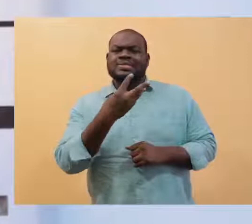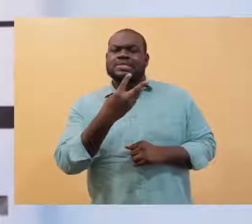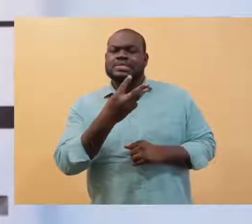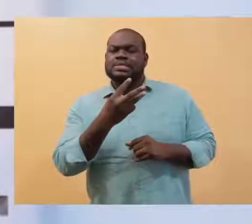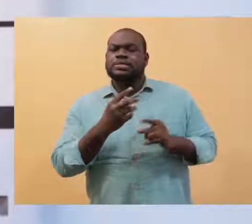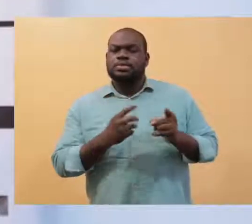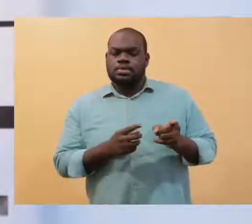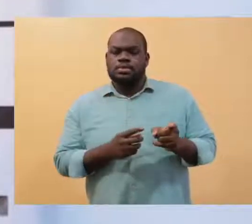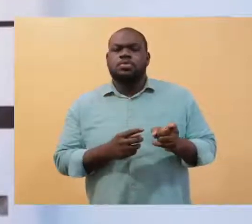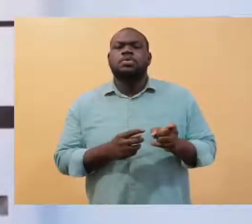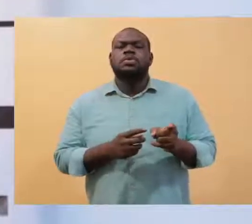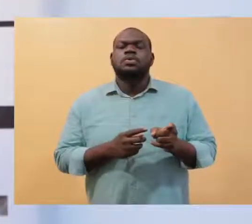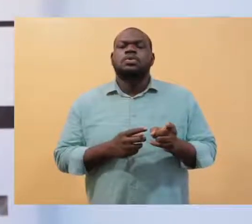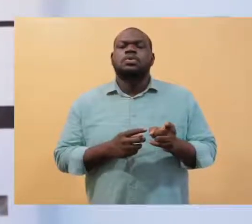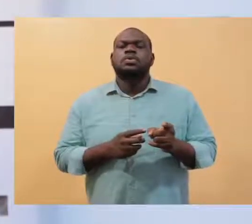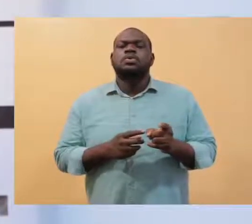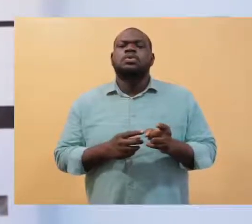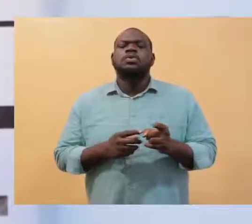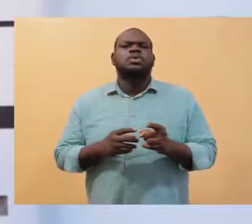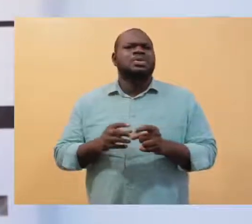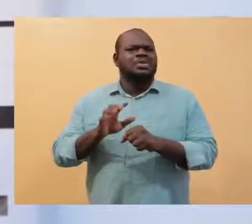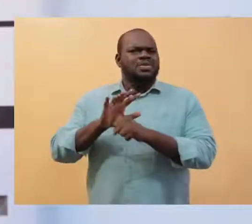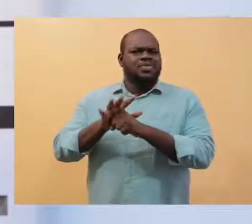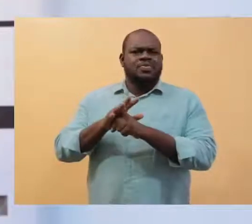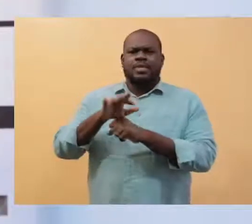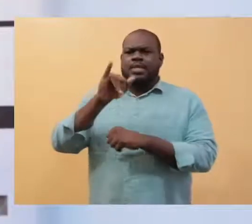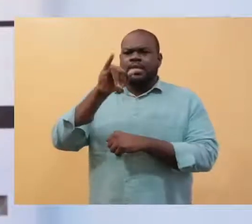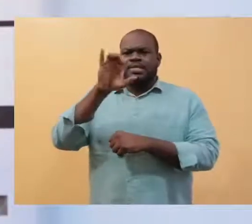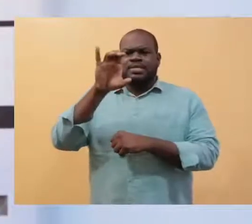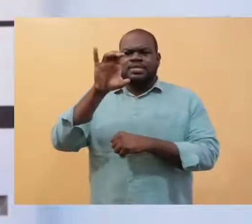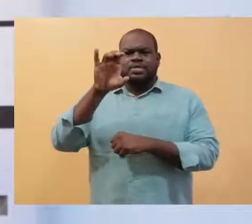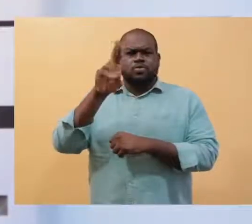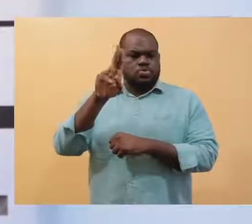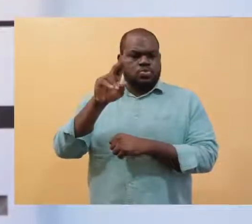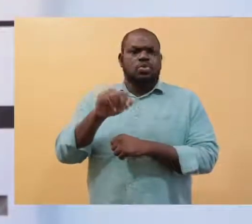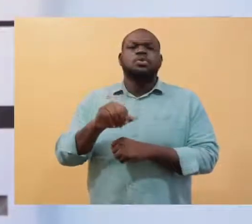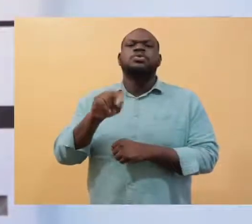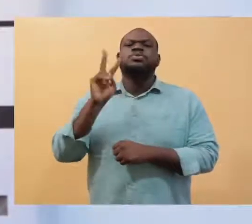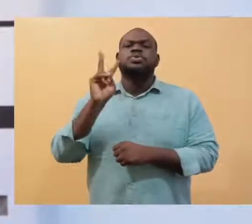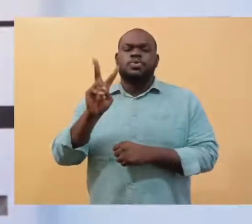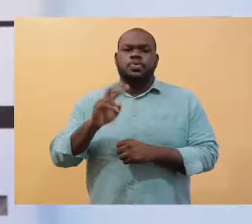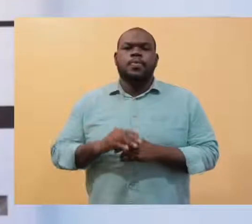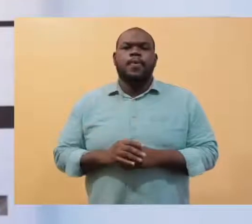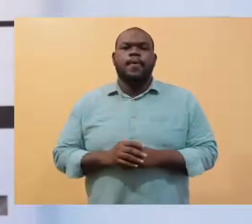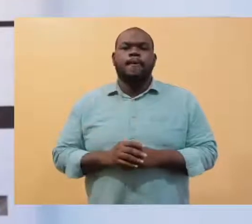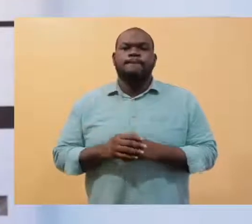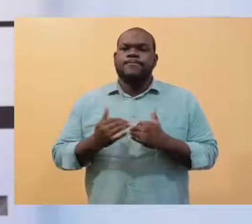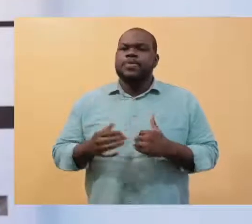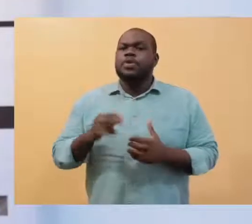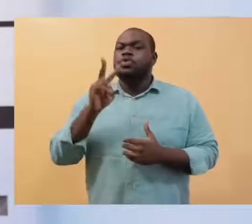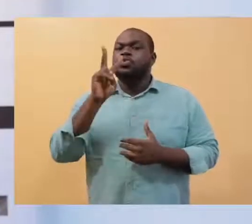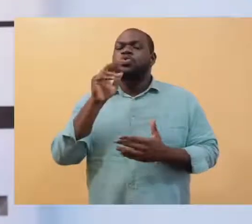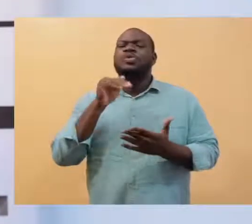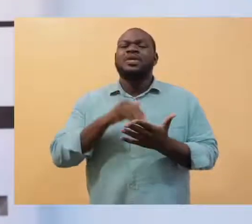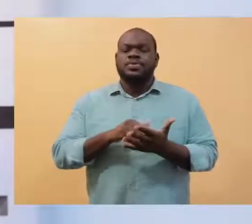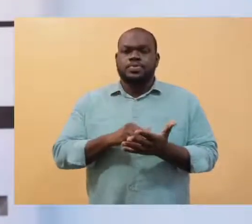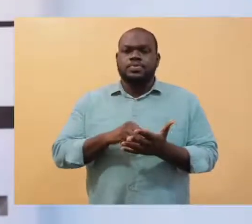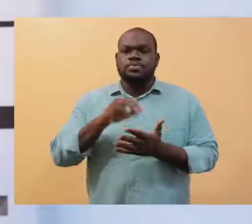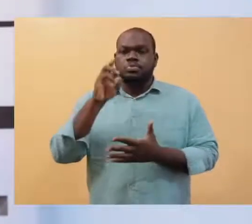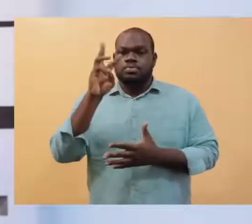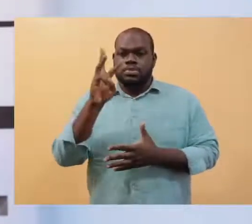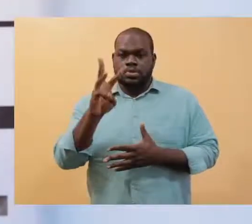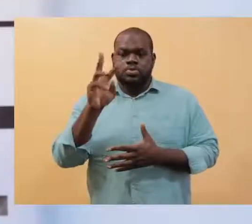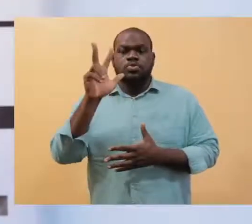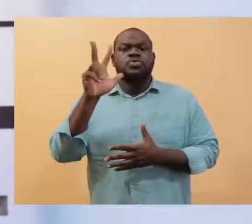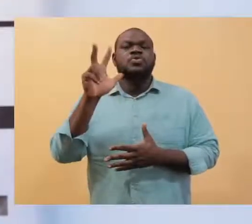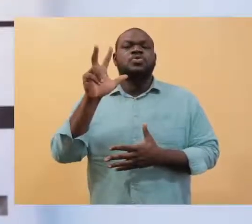cases in the COVID ICU is 2. To date, we have tested 2,634 persons,